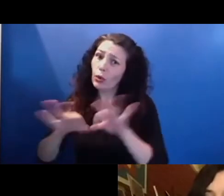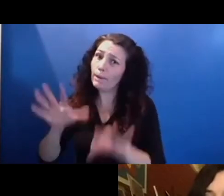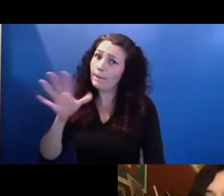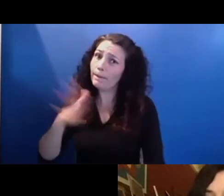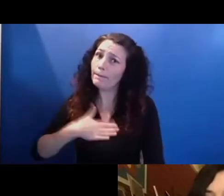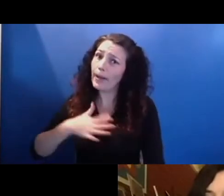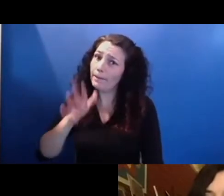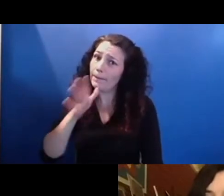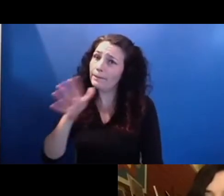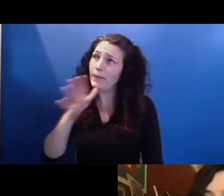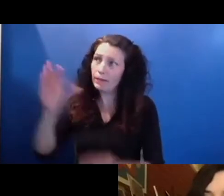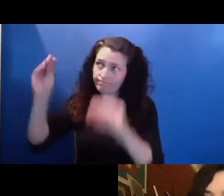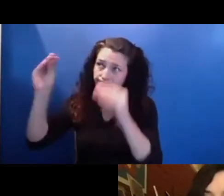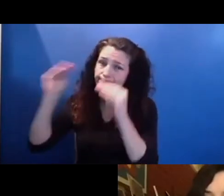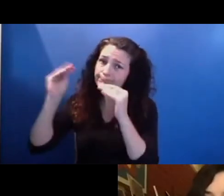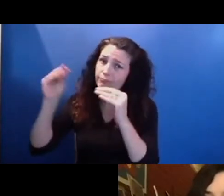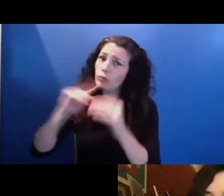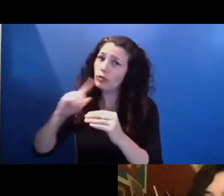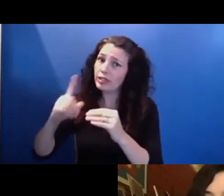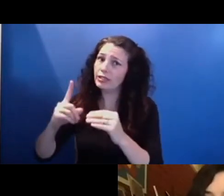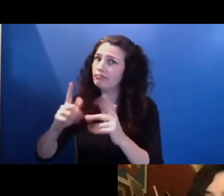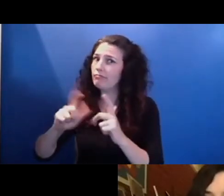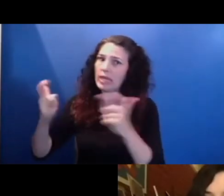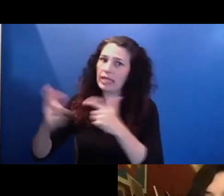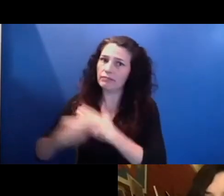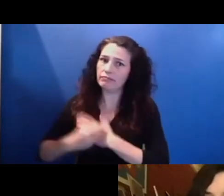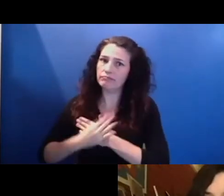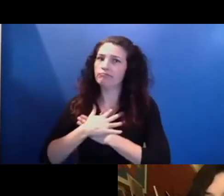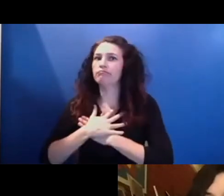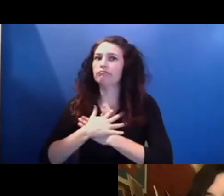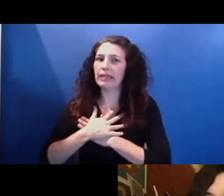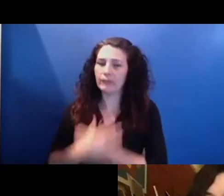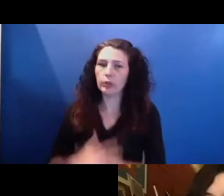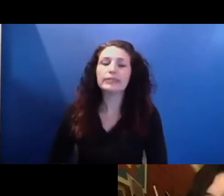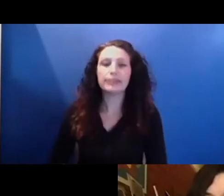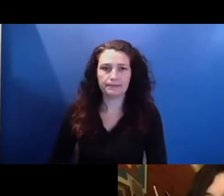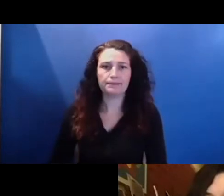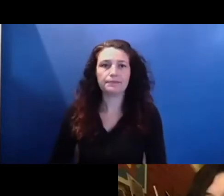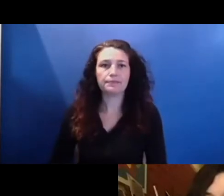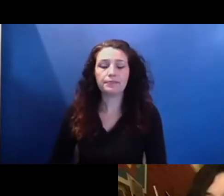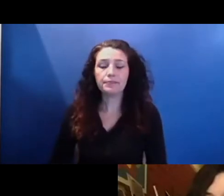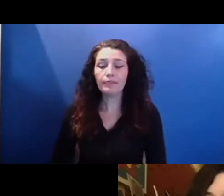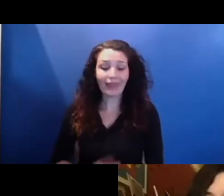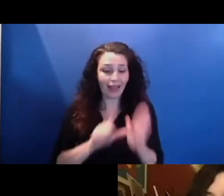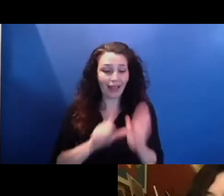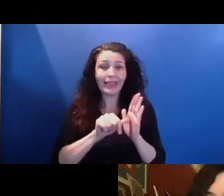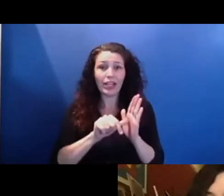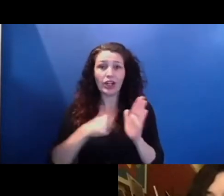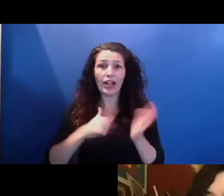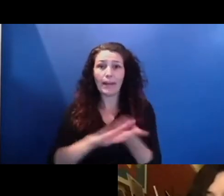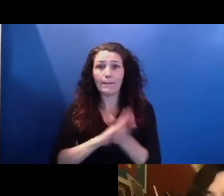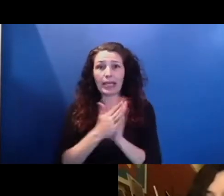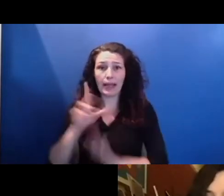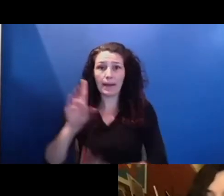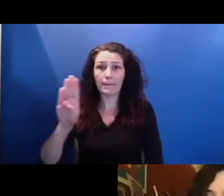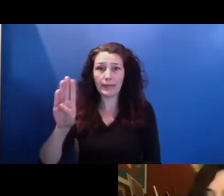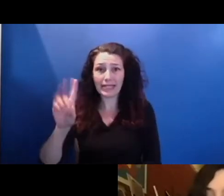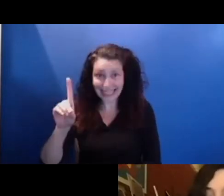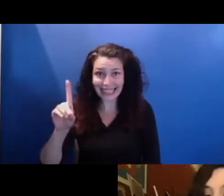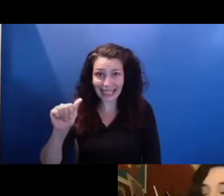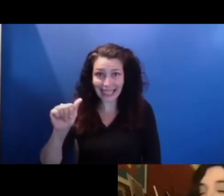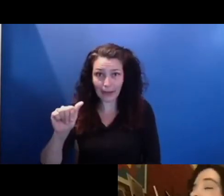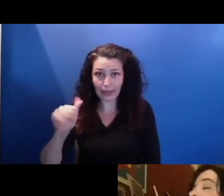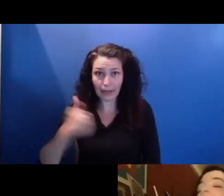major influence for me. And so when I became disabled, I was shocked that these things weren't in